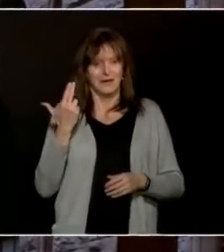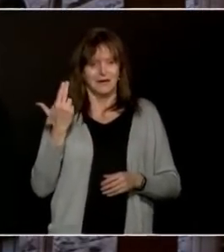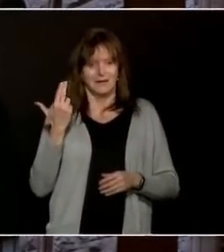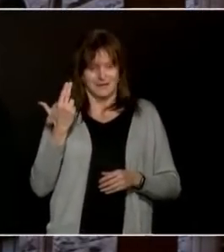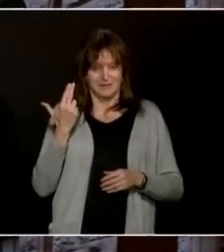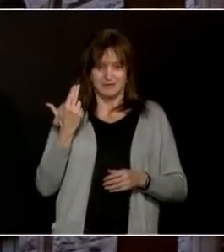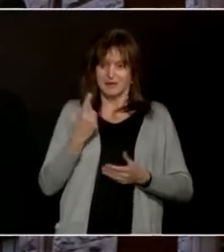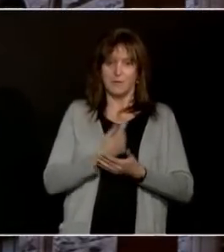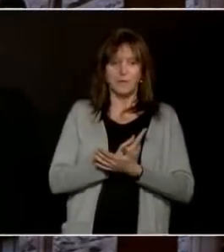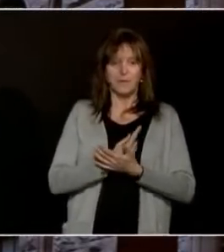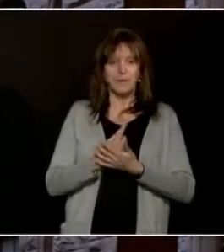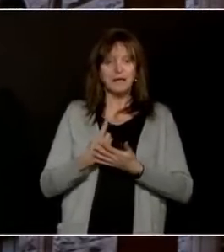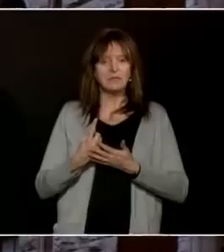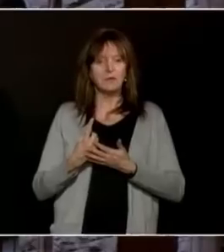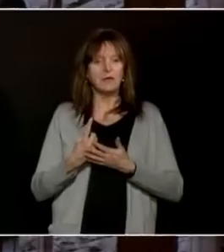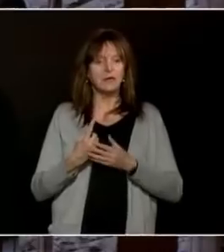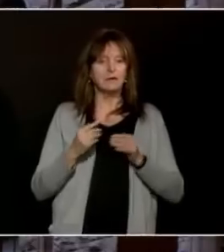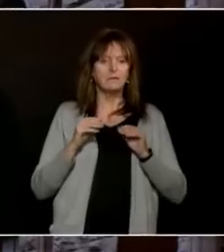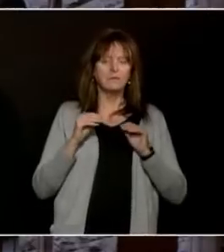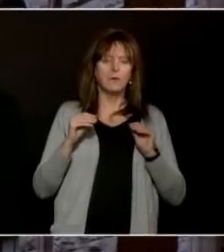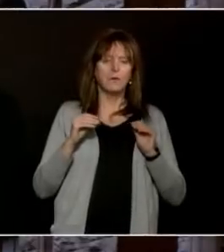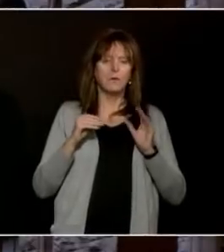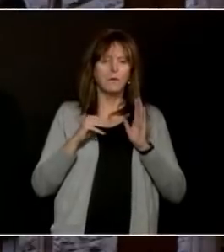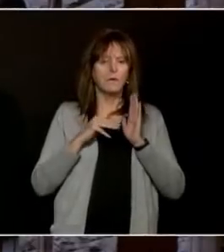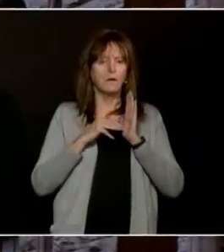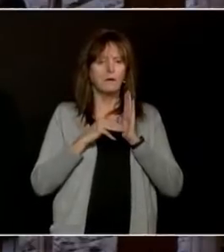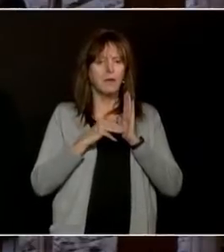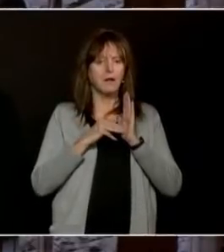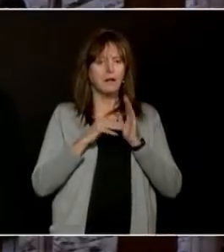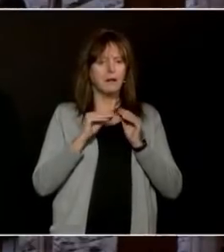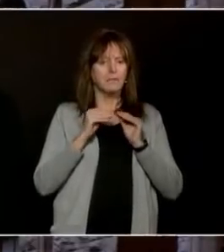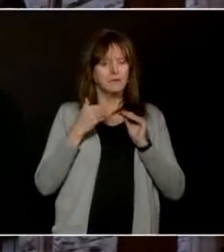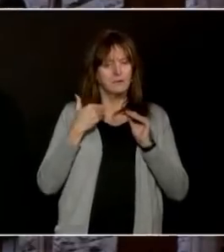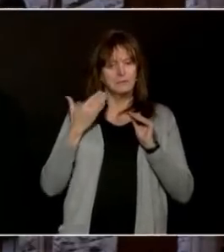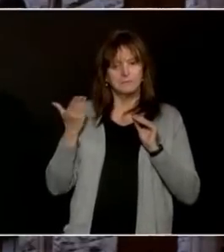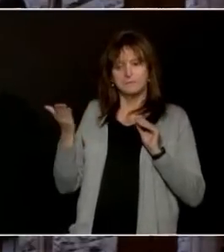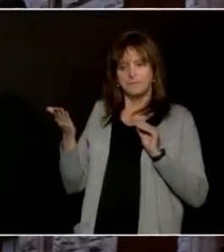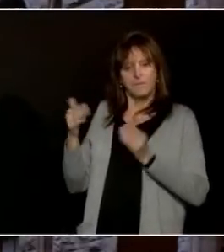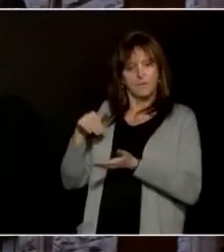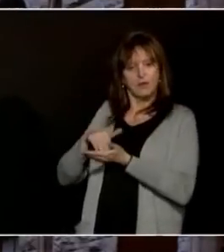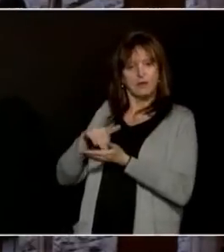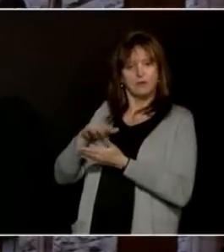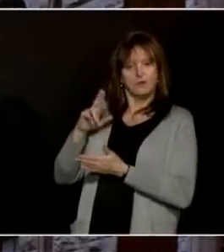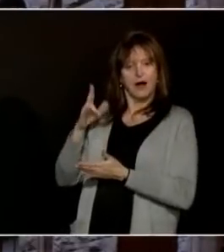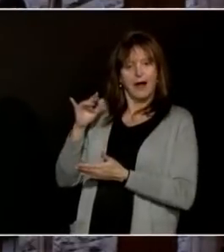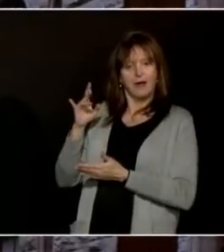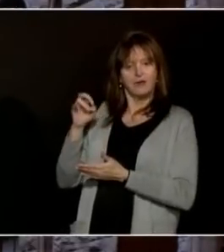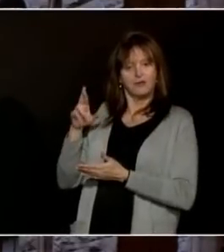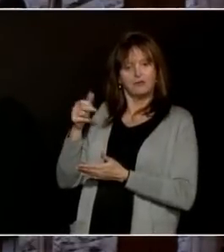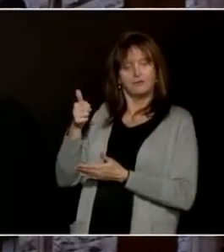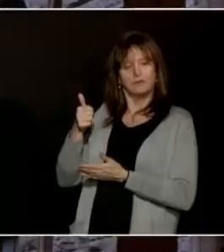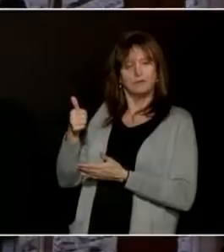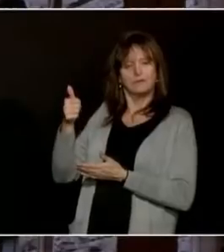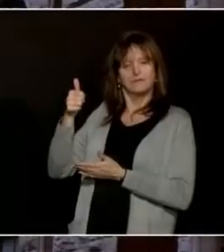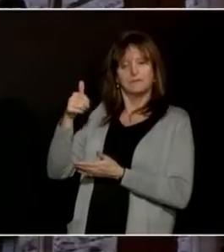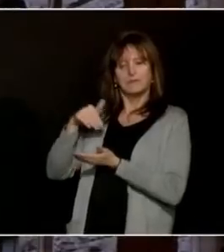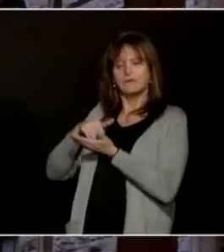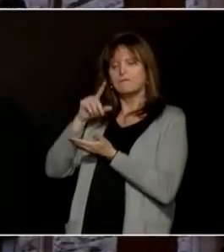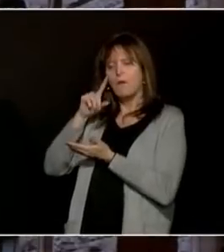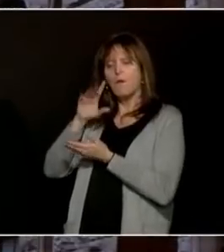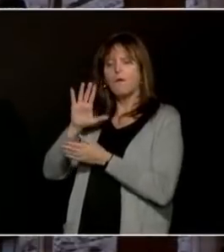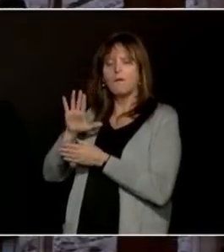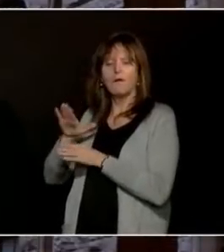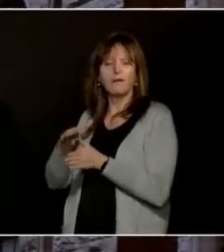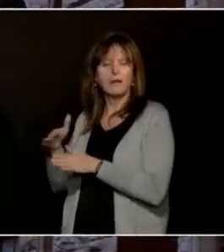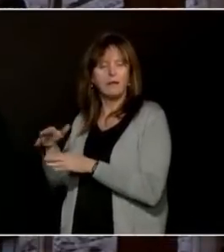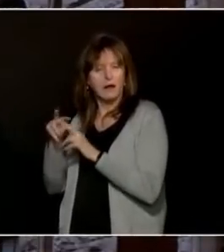have modeling, but I have Dr. Dirk Heyer, Ontario's Chief Coroner and Coordinator of the Provincial Outbreak Response, as well as being on the